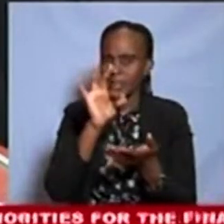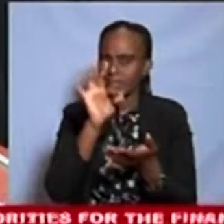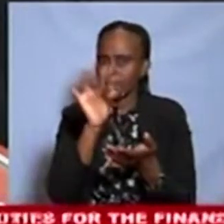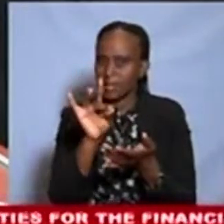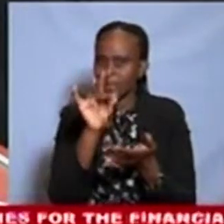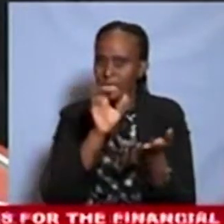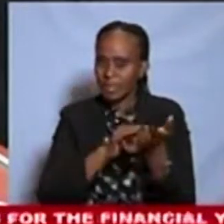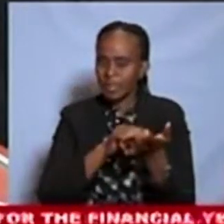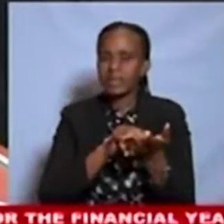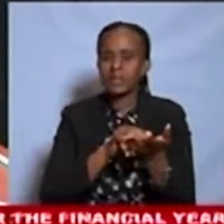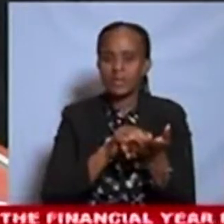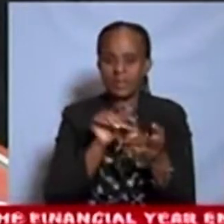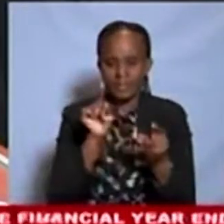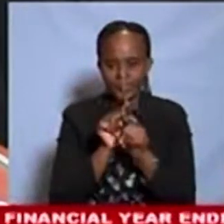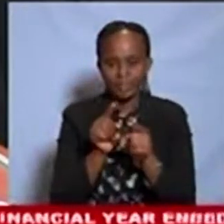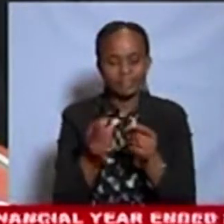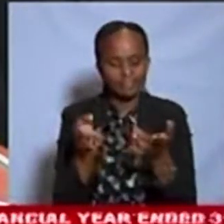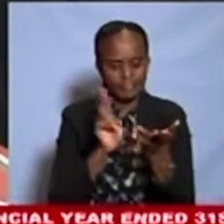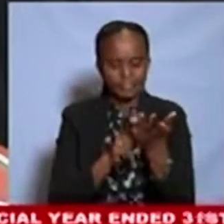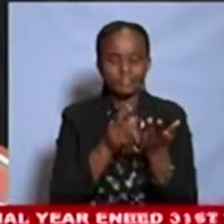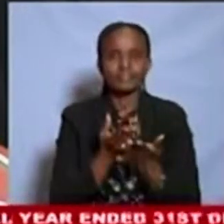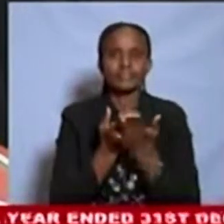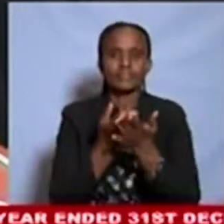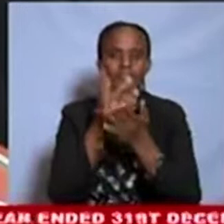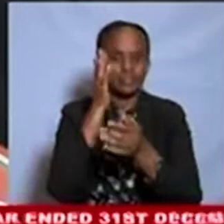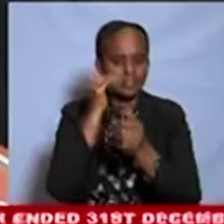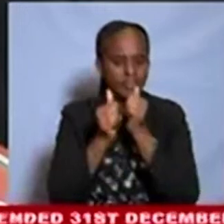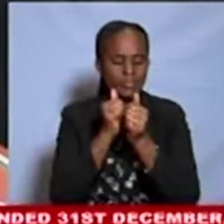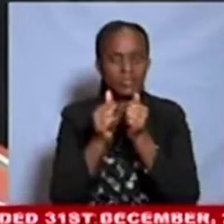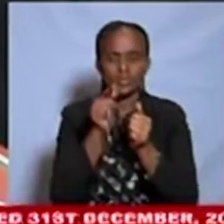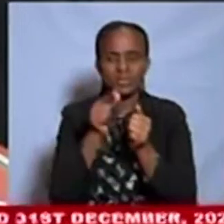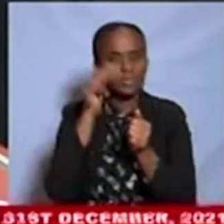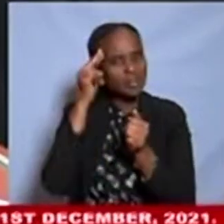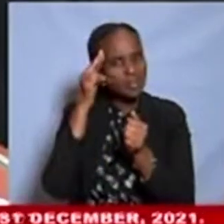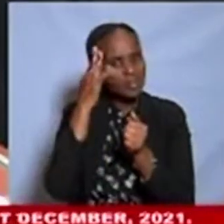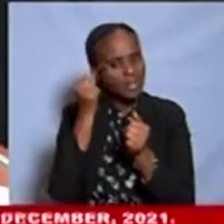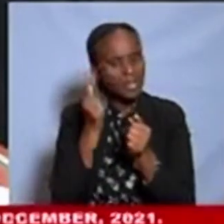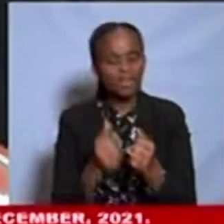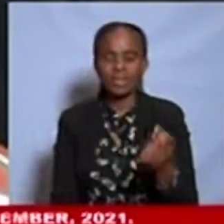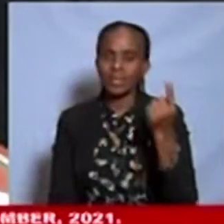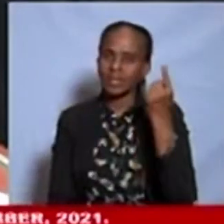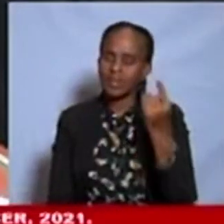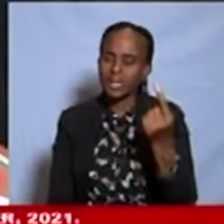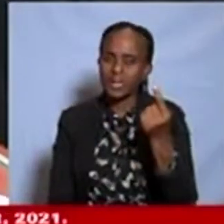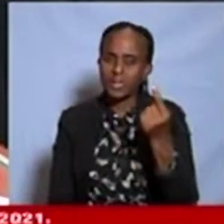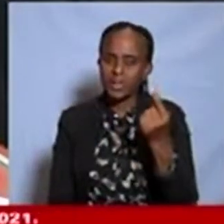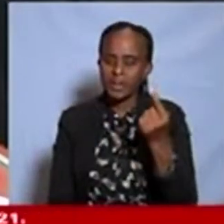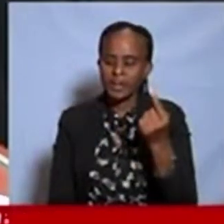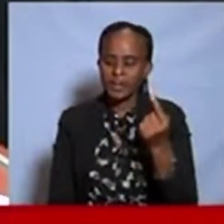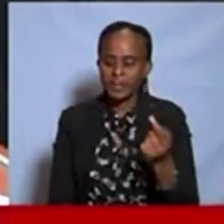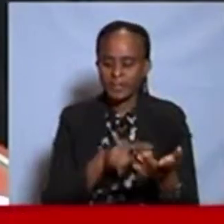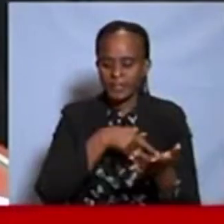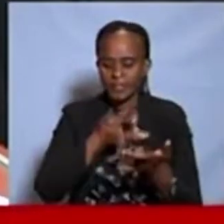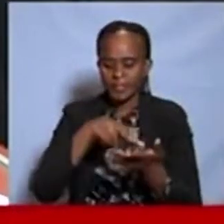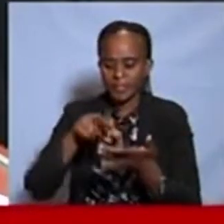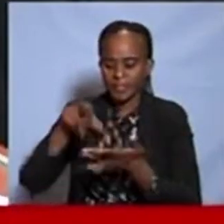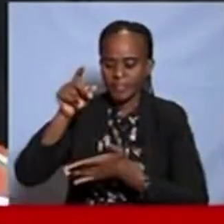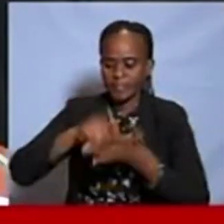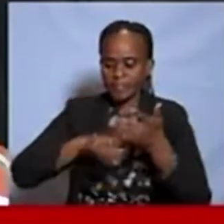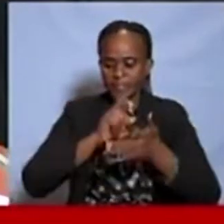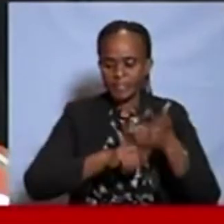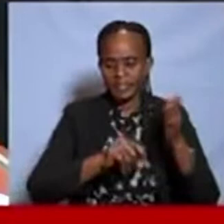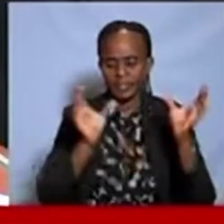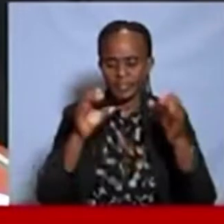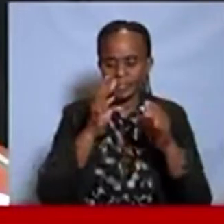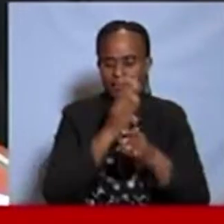1,498,000 kwacha, and which submit that this was due to the following reasons. One, rental charges. One council building